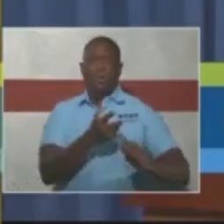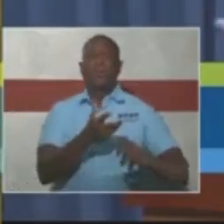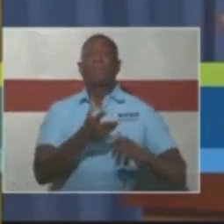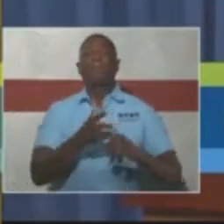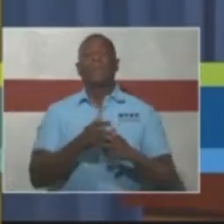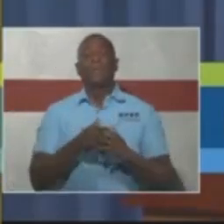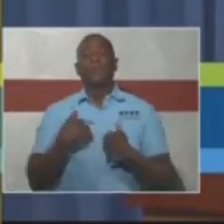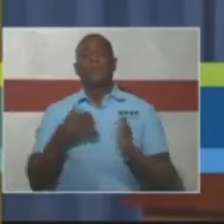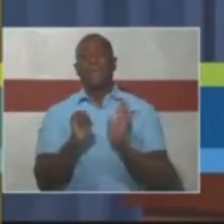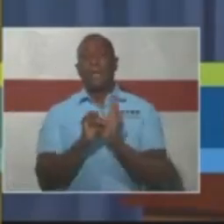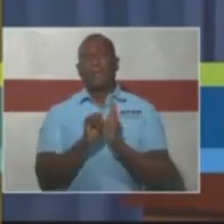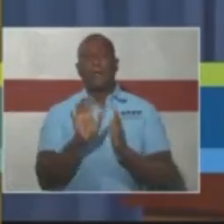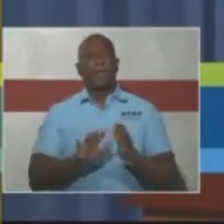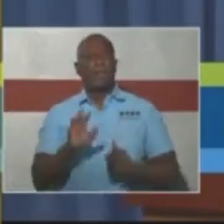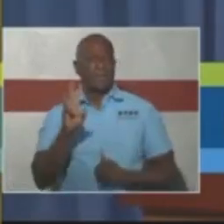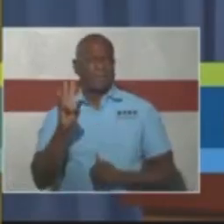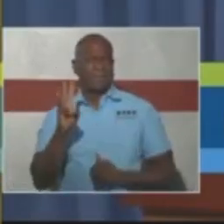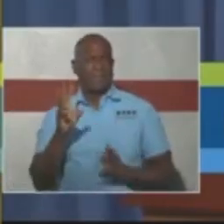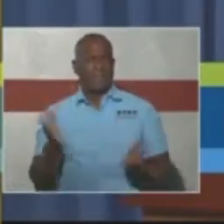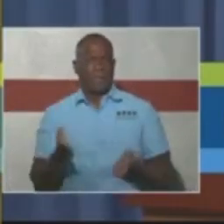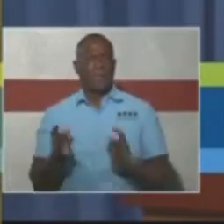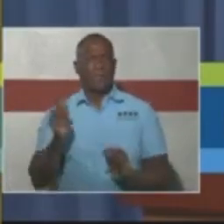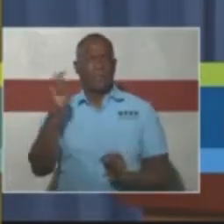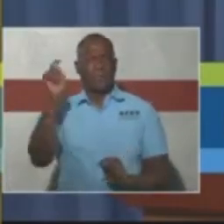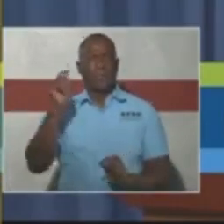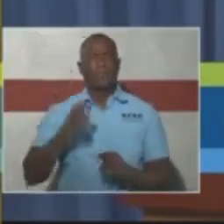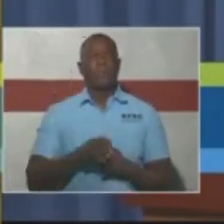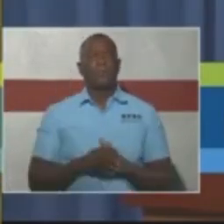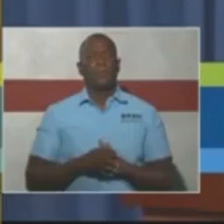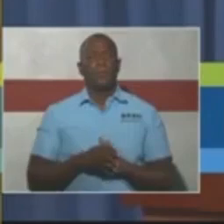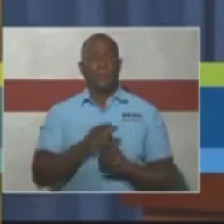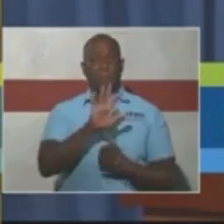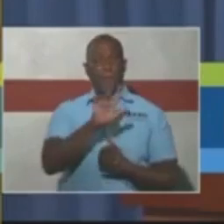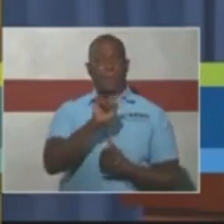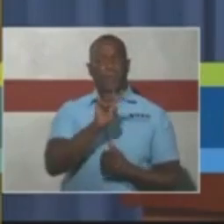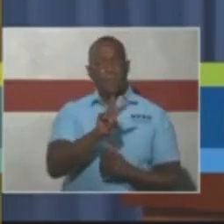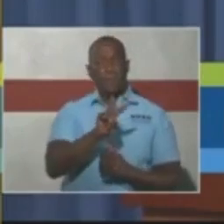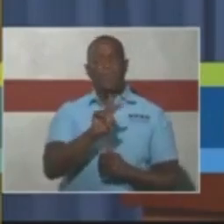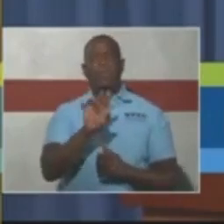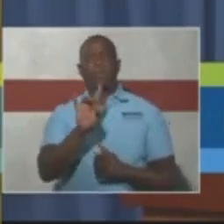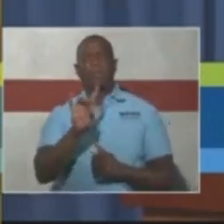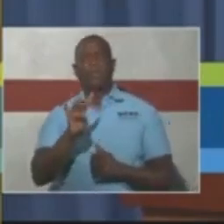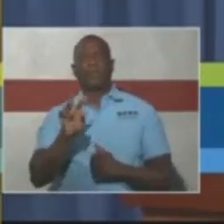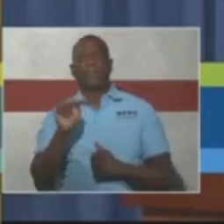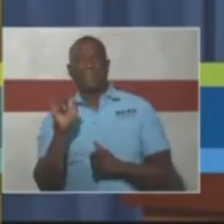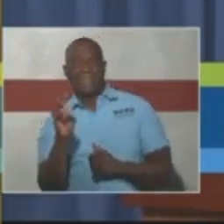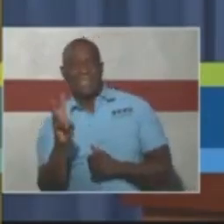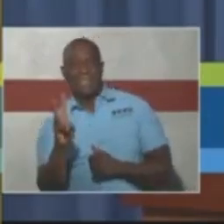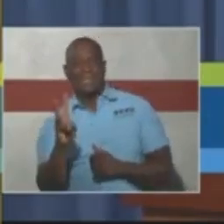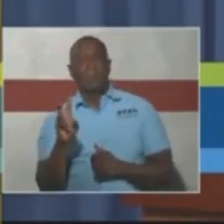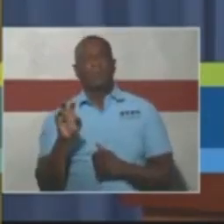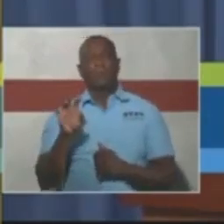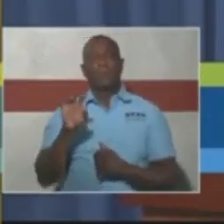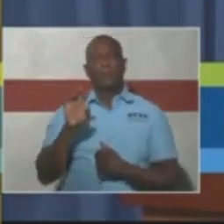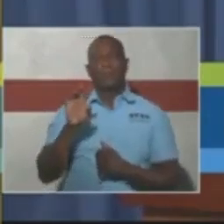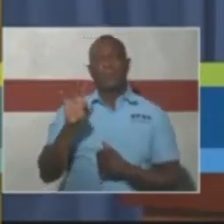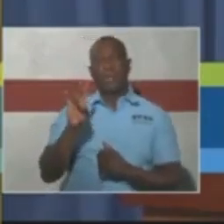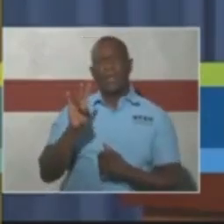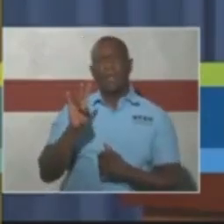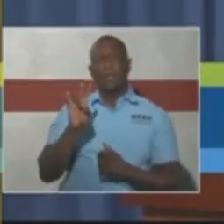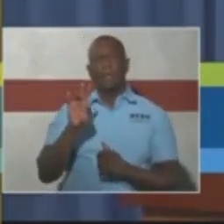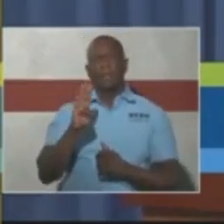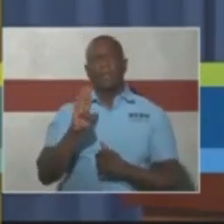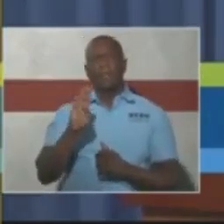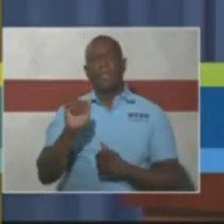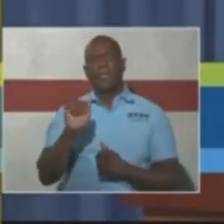6 of them, as we've heard, in Trinidad and Tobago. We have BA5.2, BA4.6, BF7,